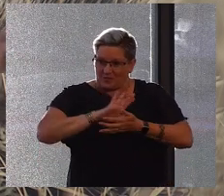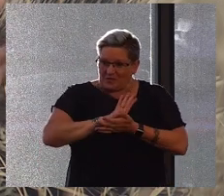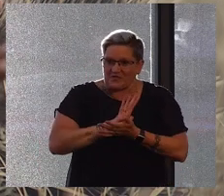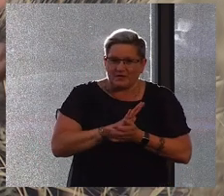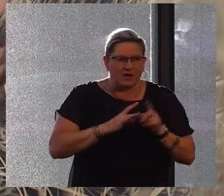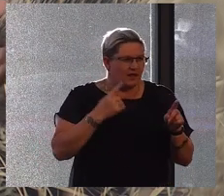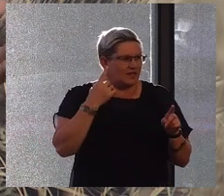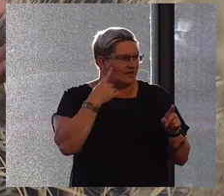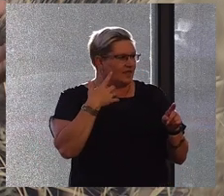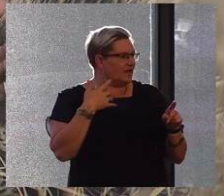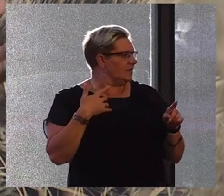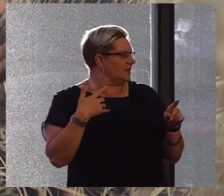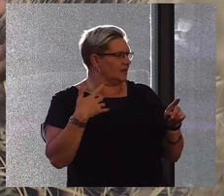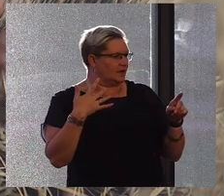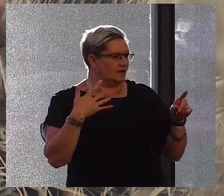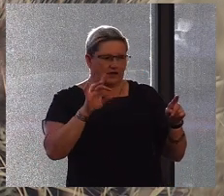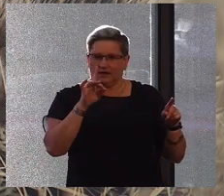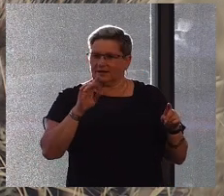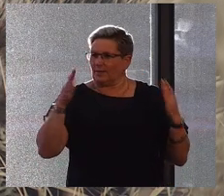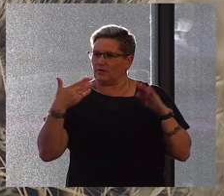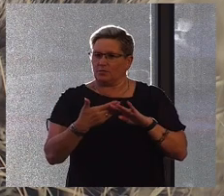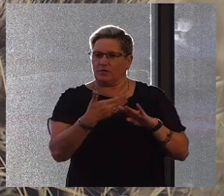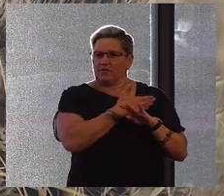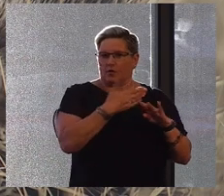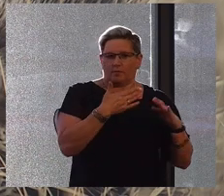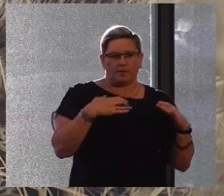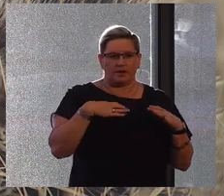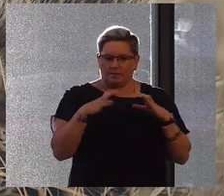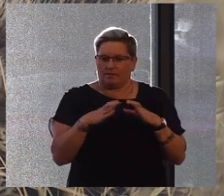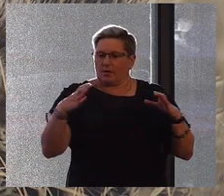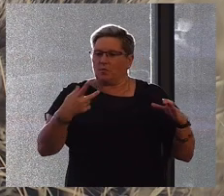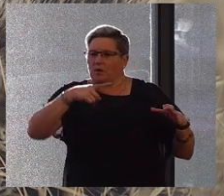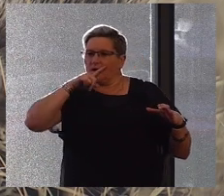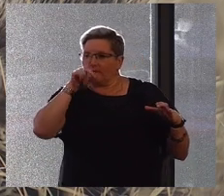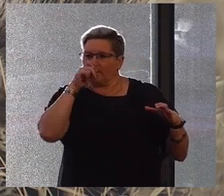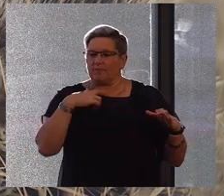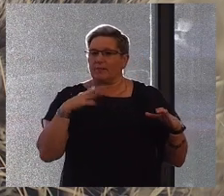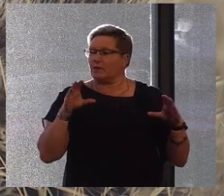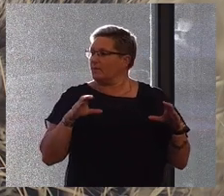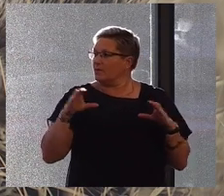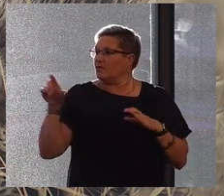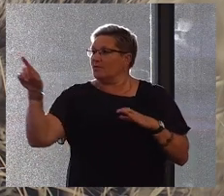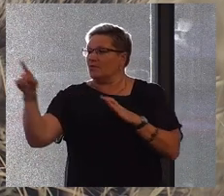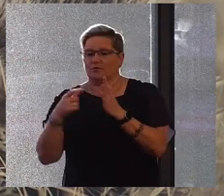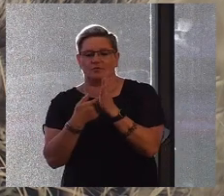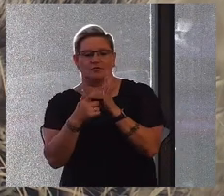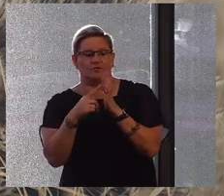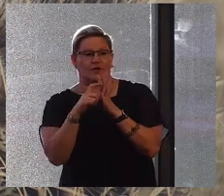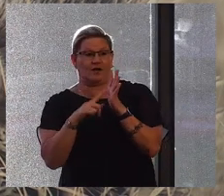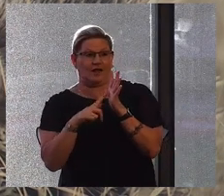think it's about 100 people bigger. Is that right? Perhaps one day we can move across the road. Rod Laver